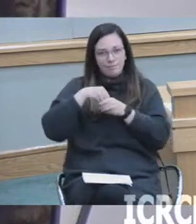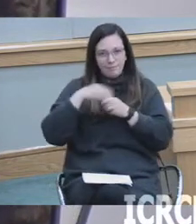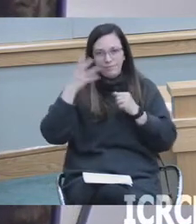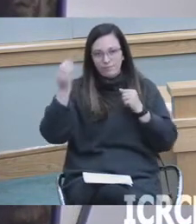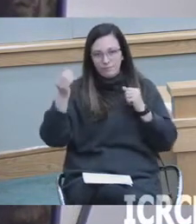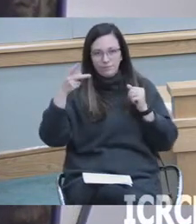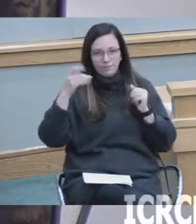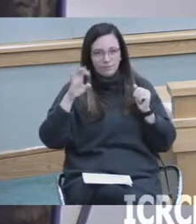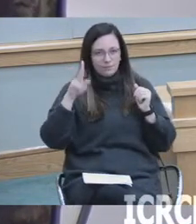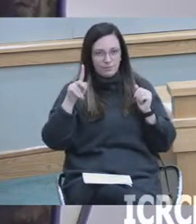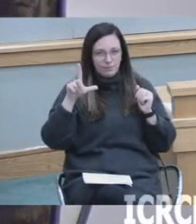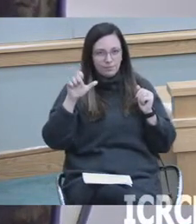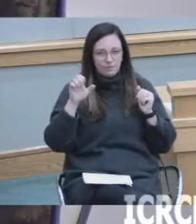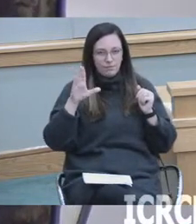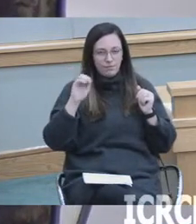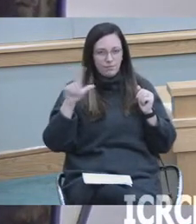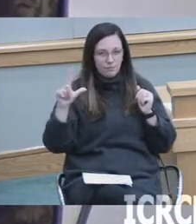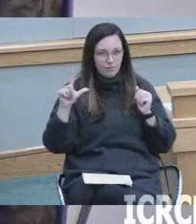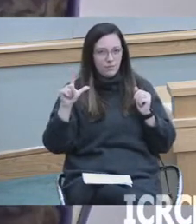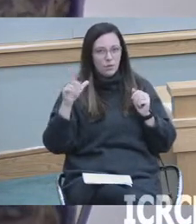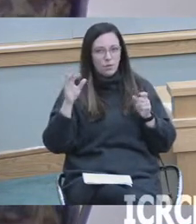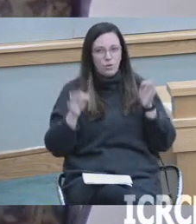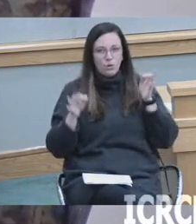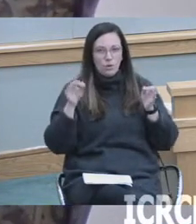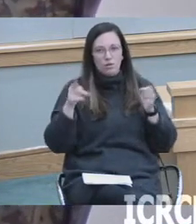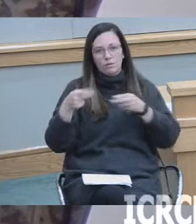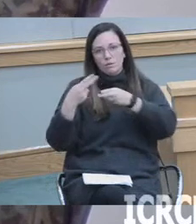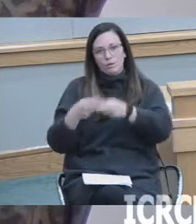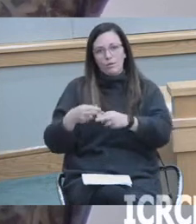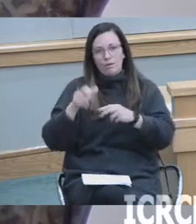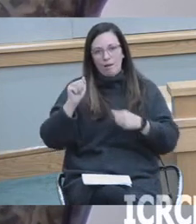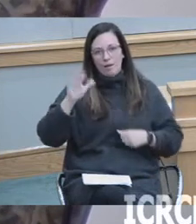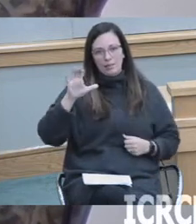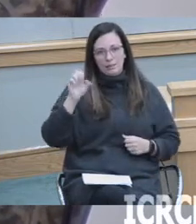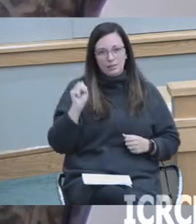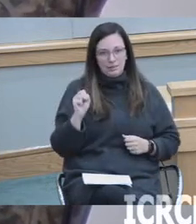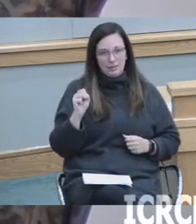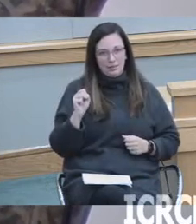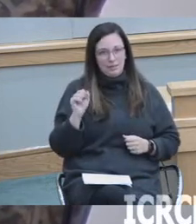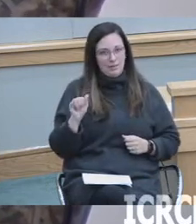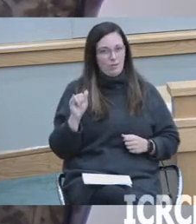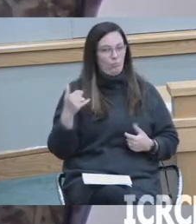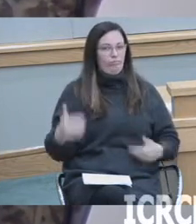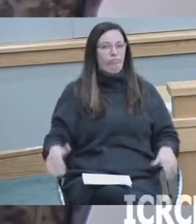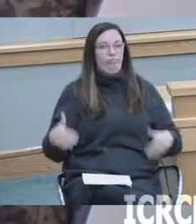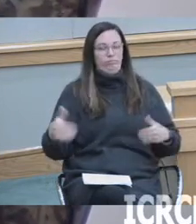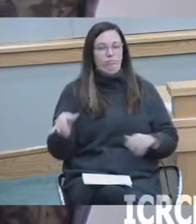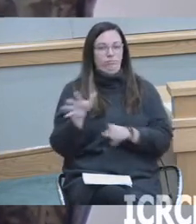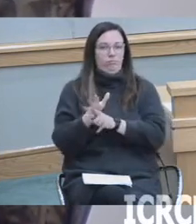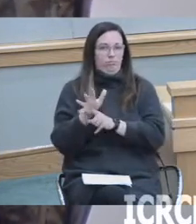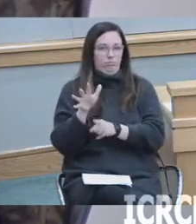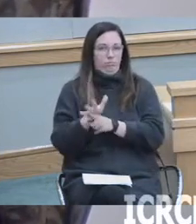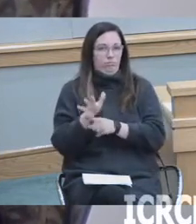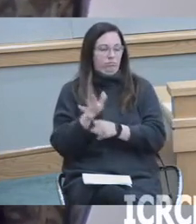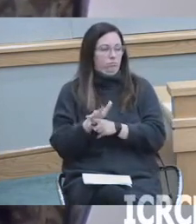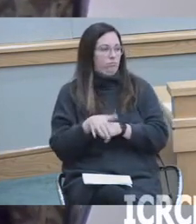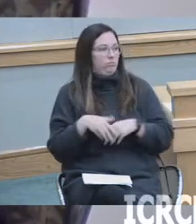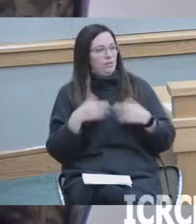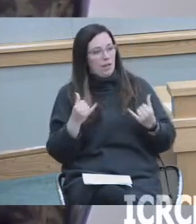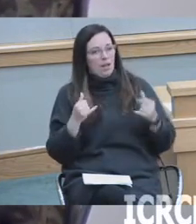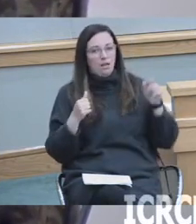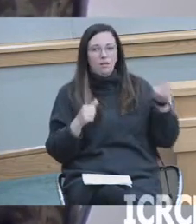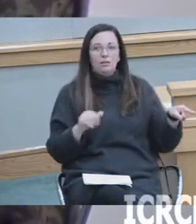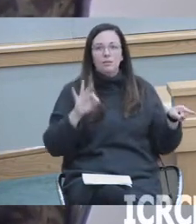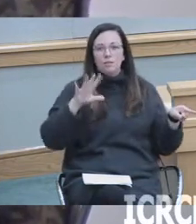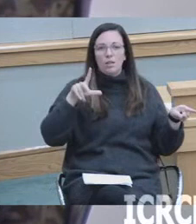aces. It's called aces. Aces. That's how popular they are. Now, Down in Florida, a lot